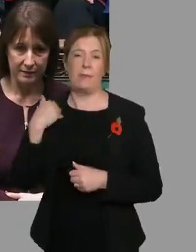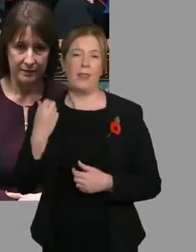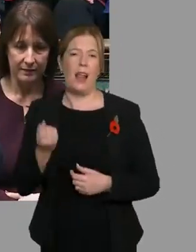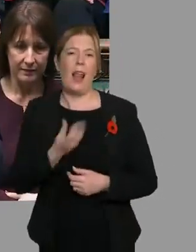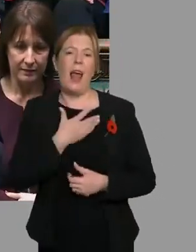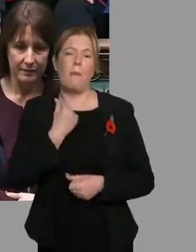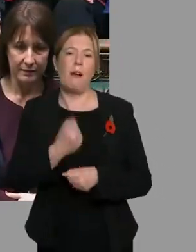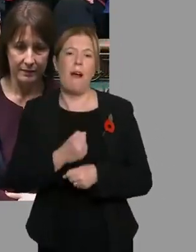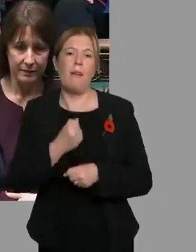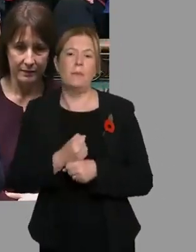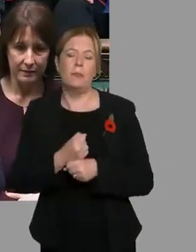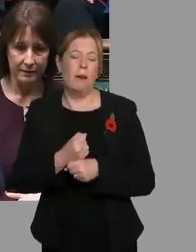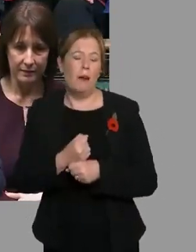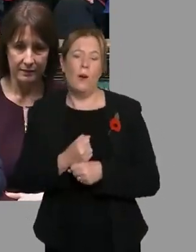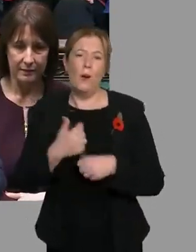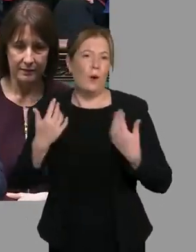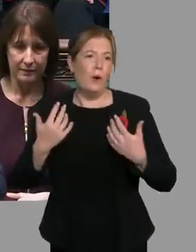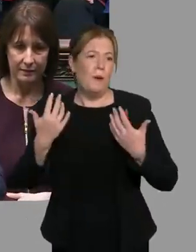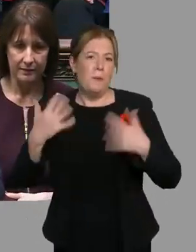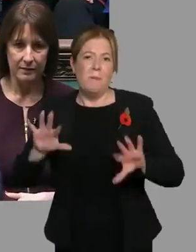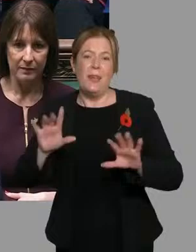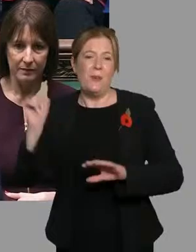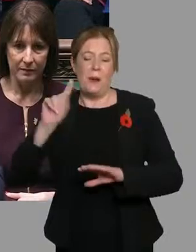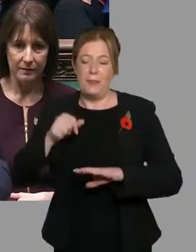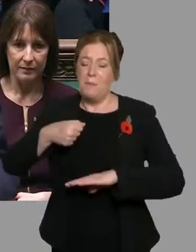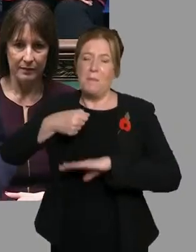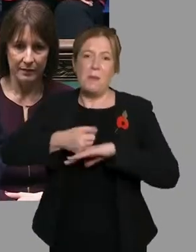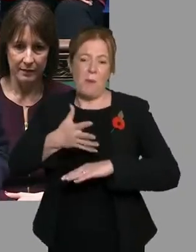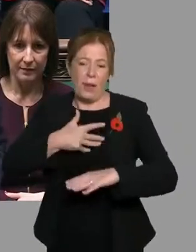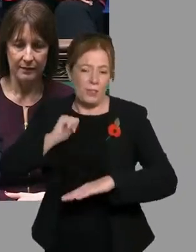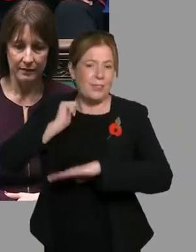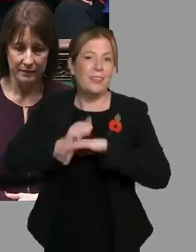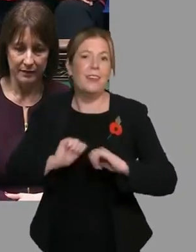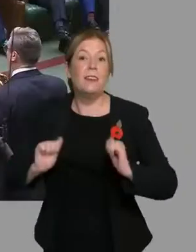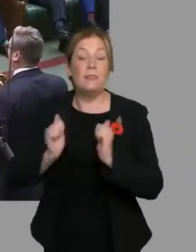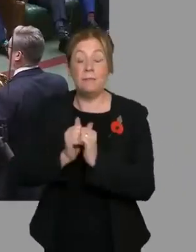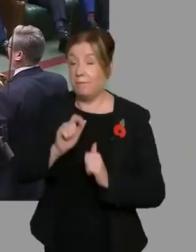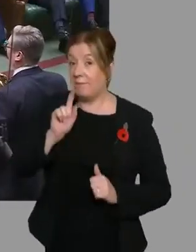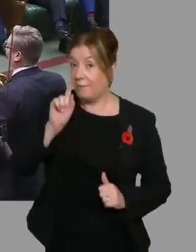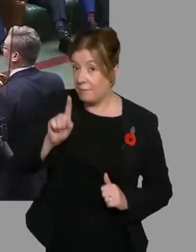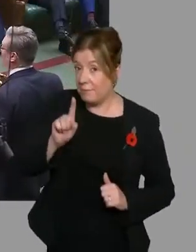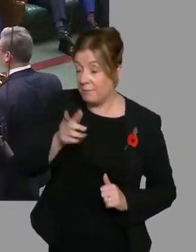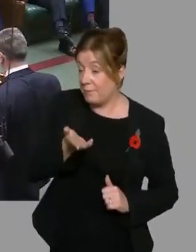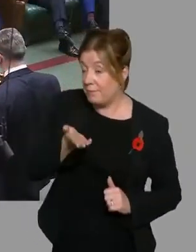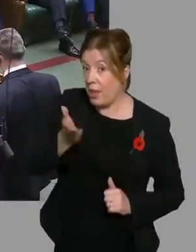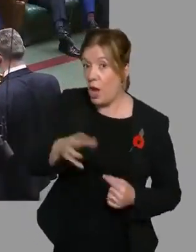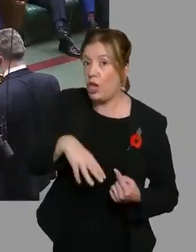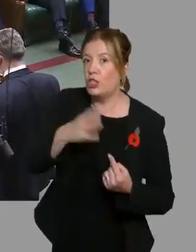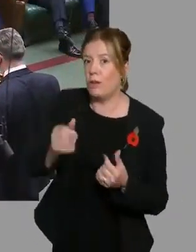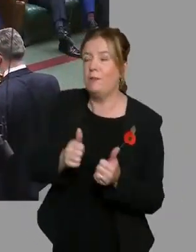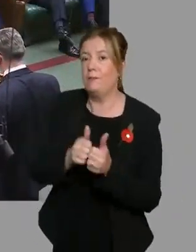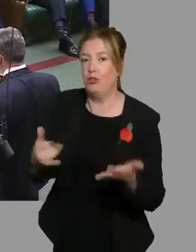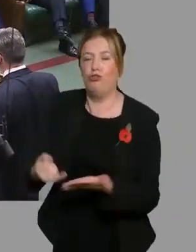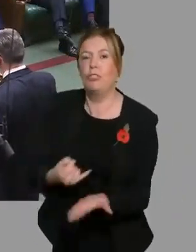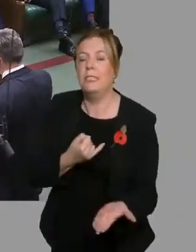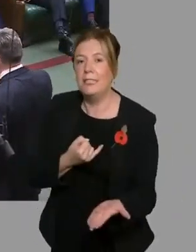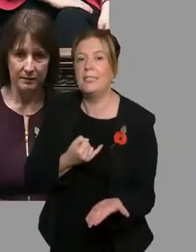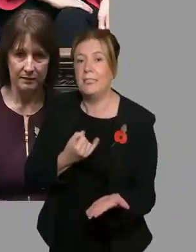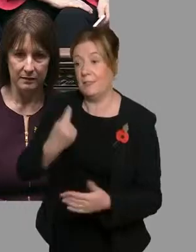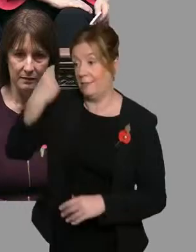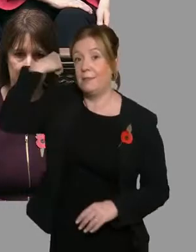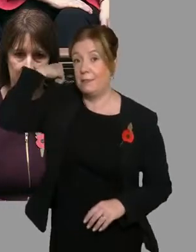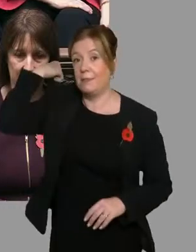wage, something which was opposed by the party opposite at the time. And sadly, they don't seem to have changed. I